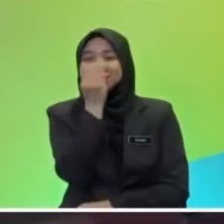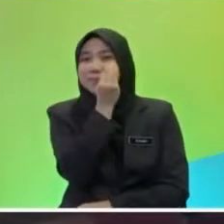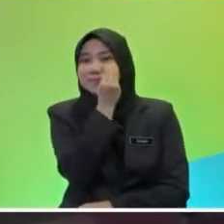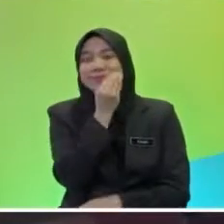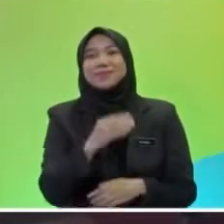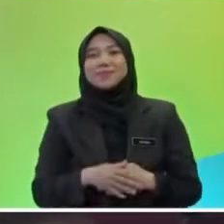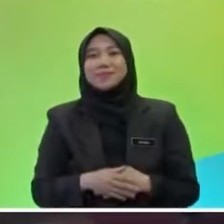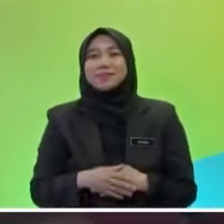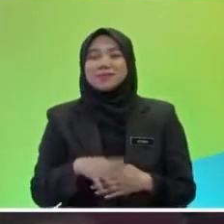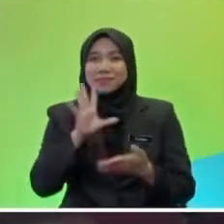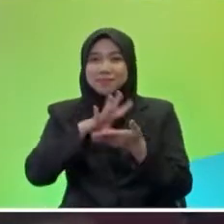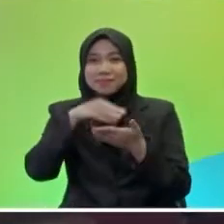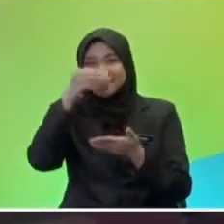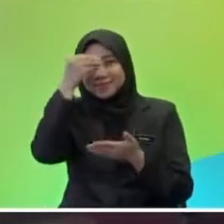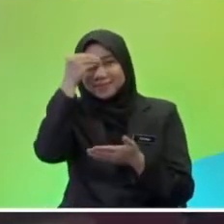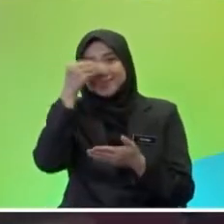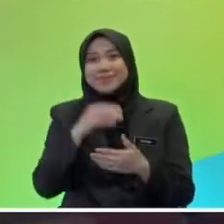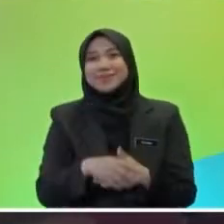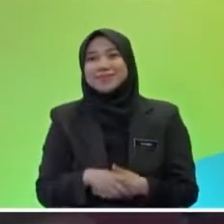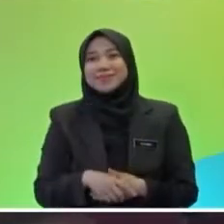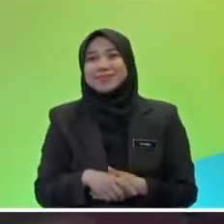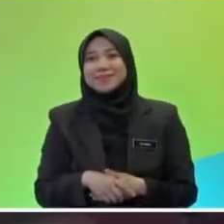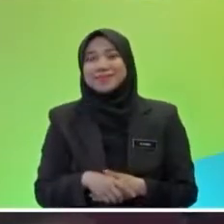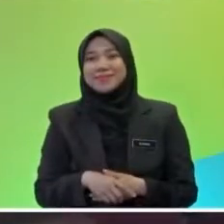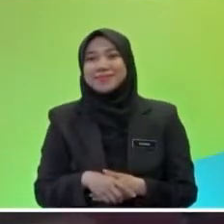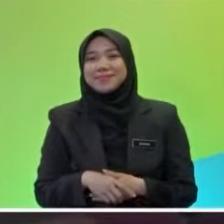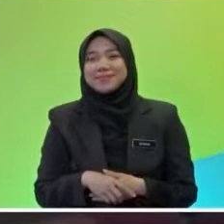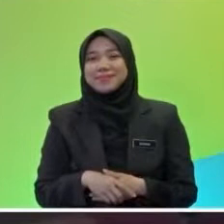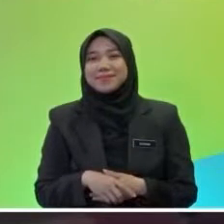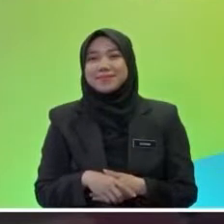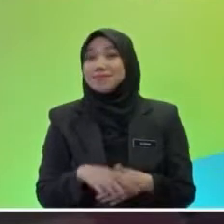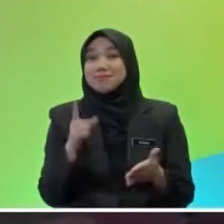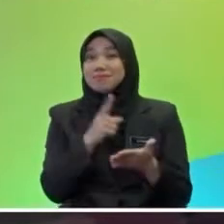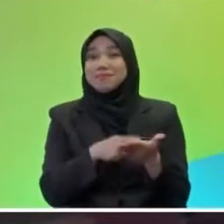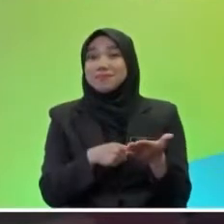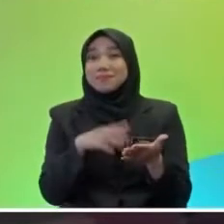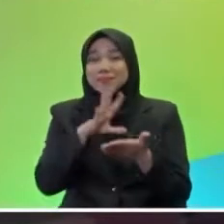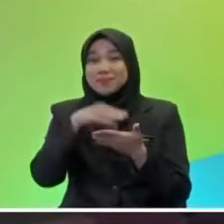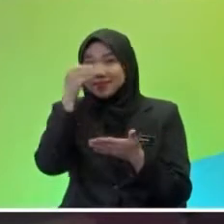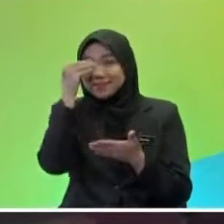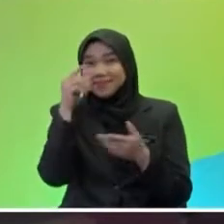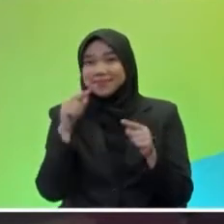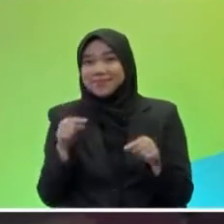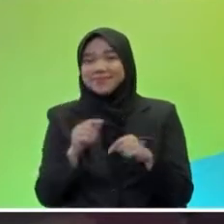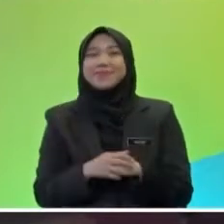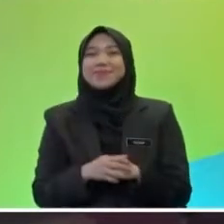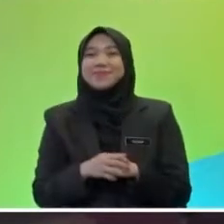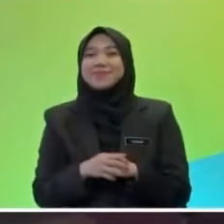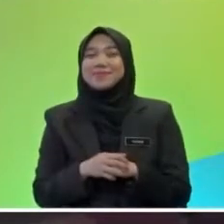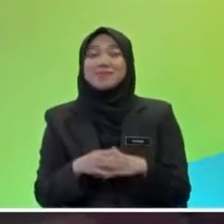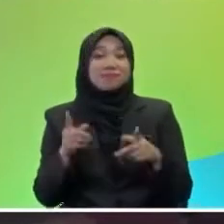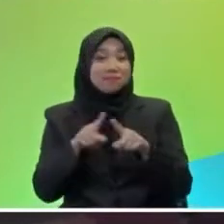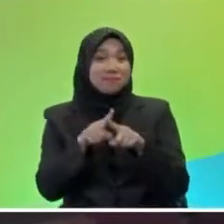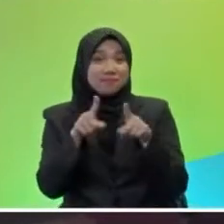going to learn that after this. Okay, all right. Yeah. Now, what are we going to learn? Yeah, we are going to learn about different